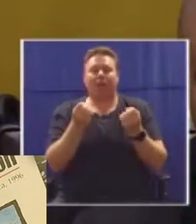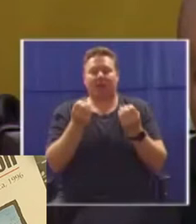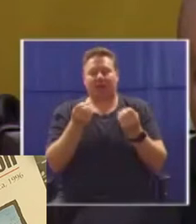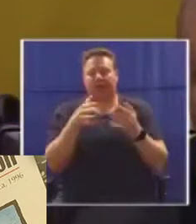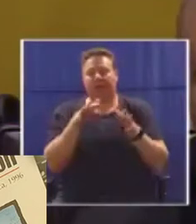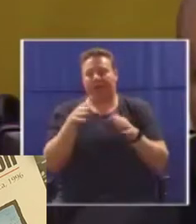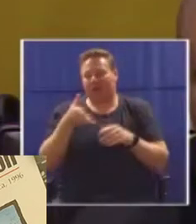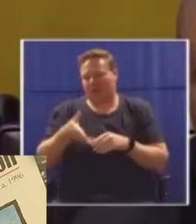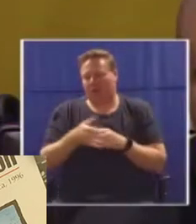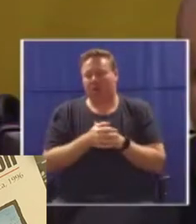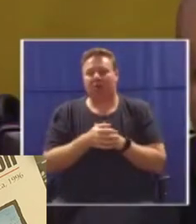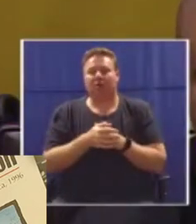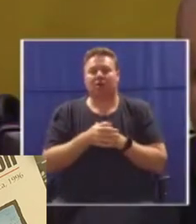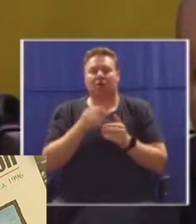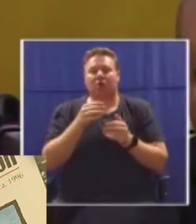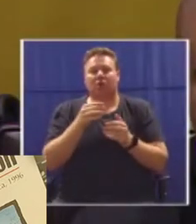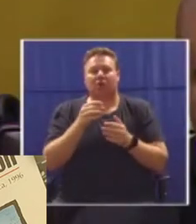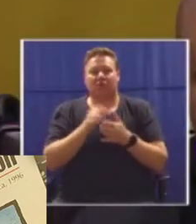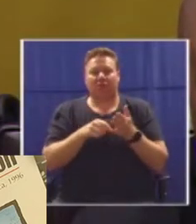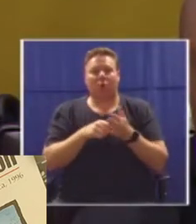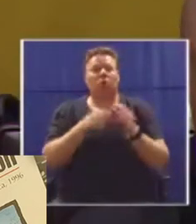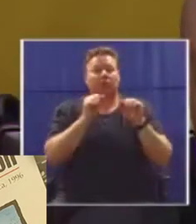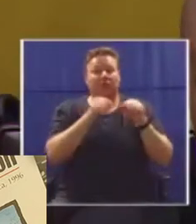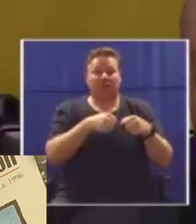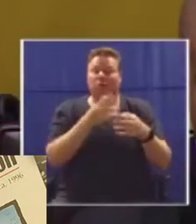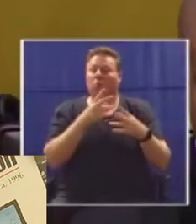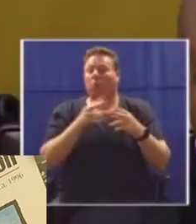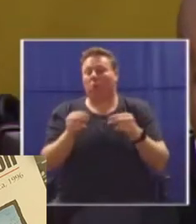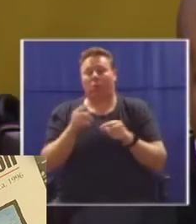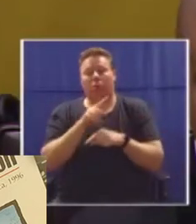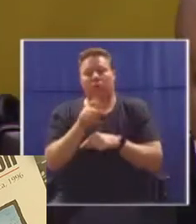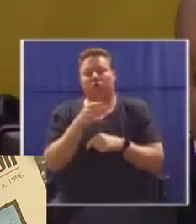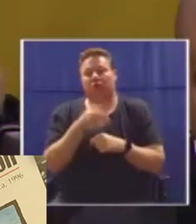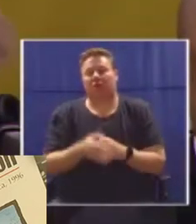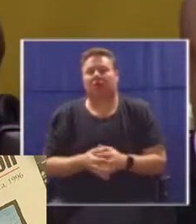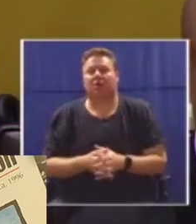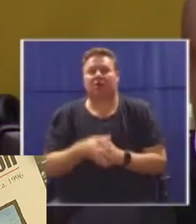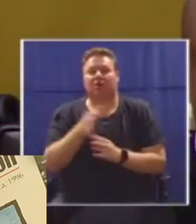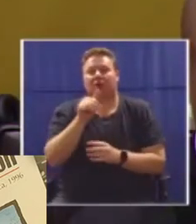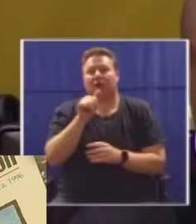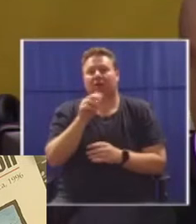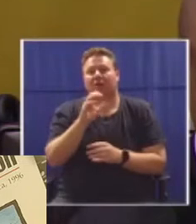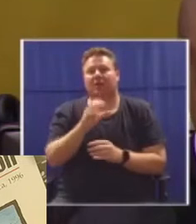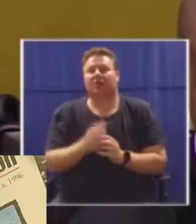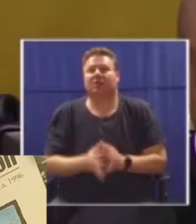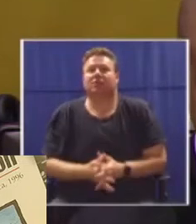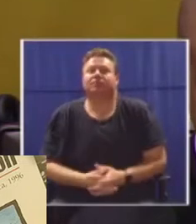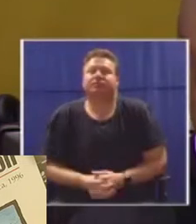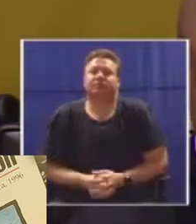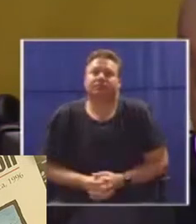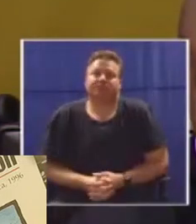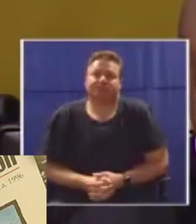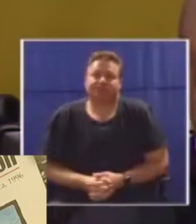also indicate if they vote for or against the question. The ANC.